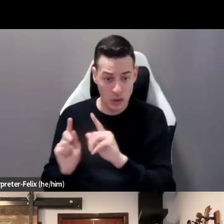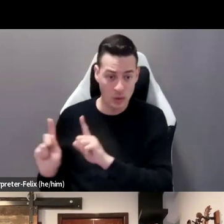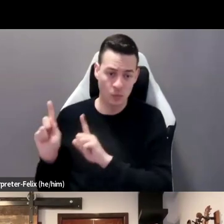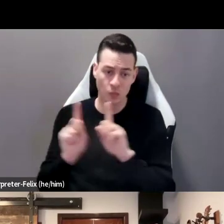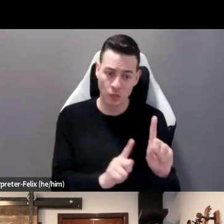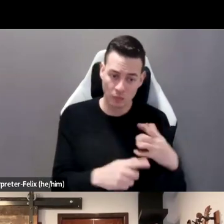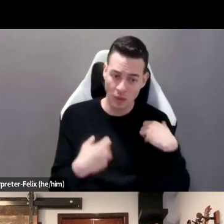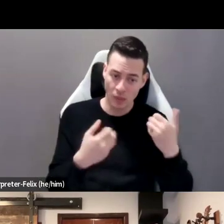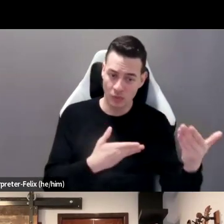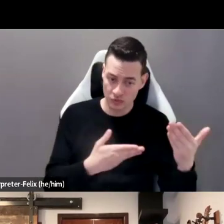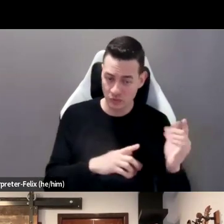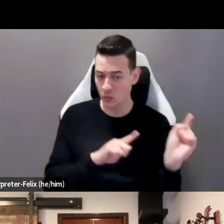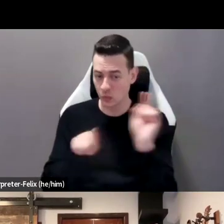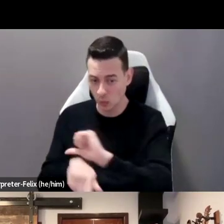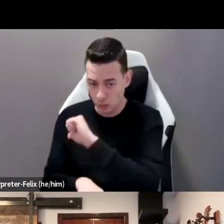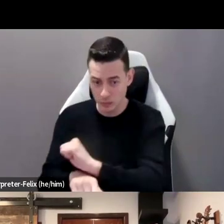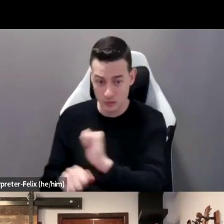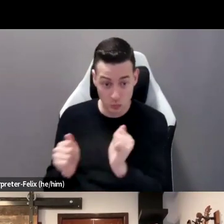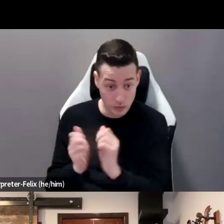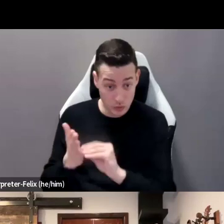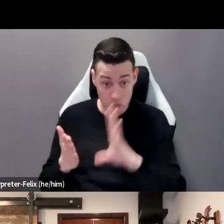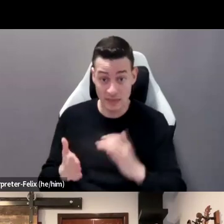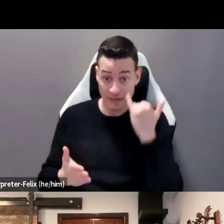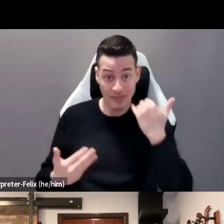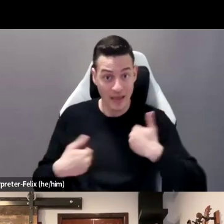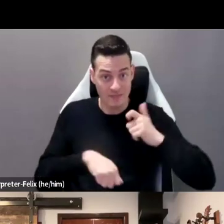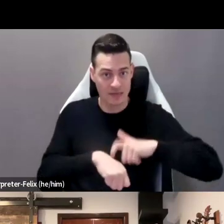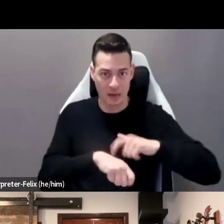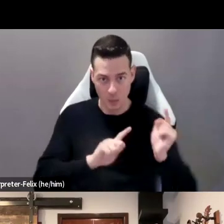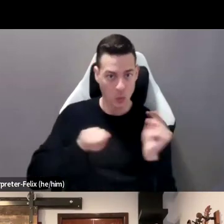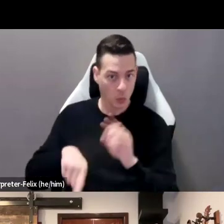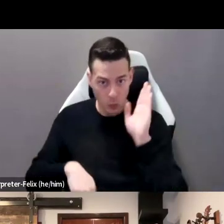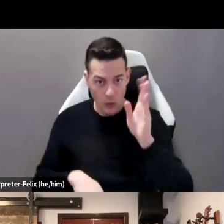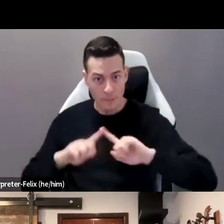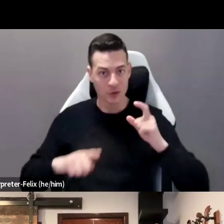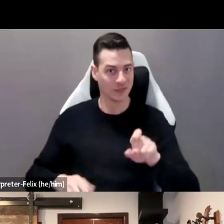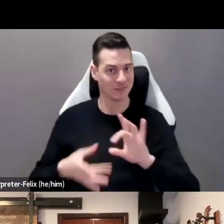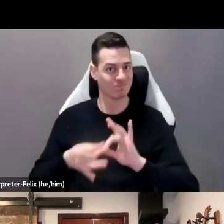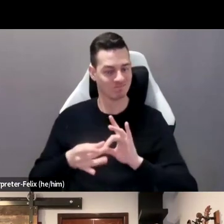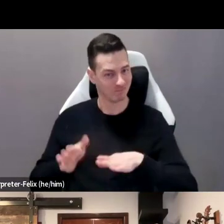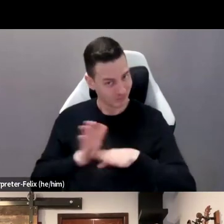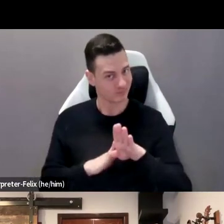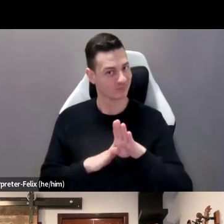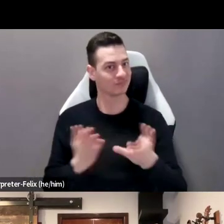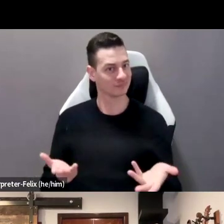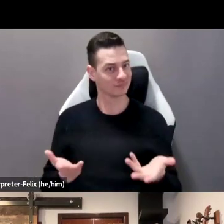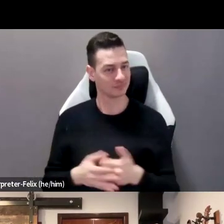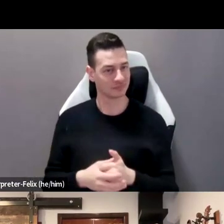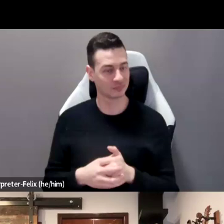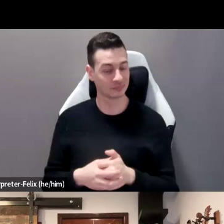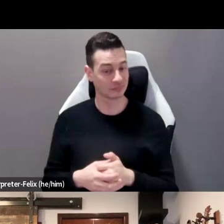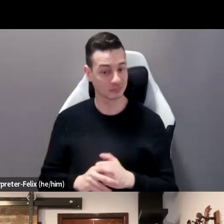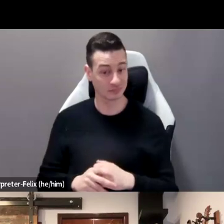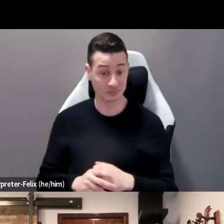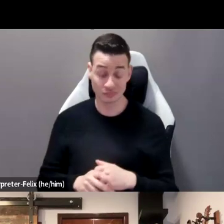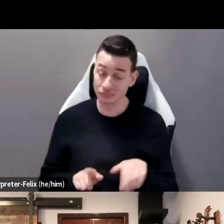health services. Academic advisors are doing that when they have the time. But you have to have that relational model with a limited